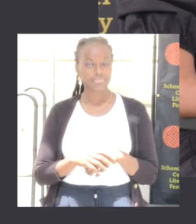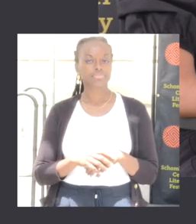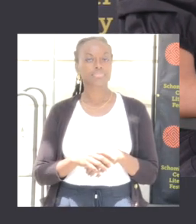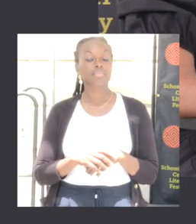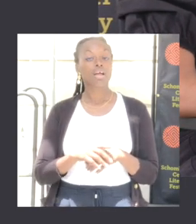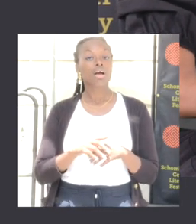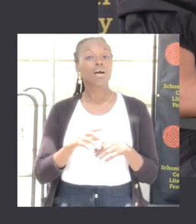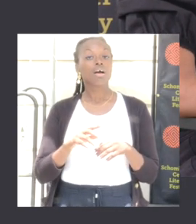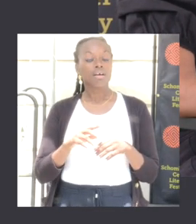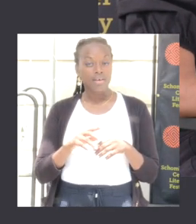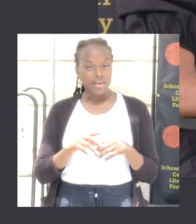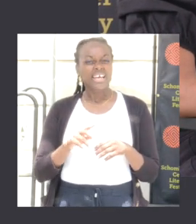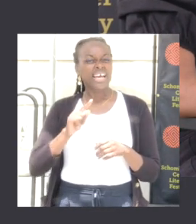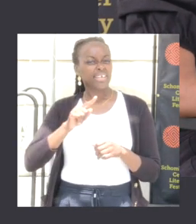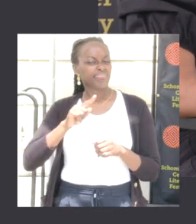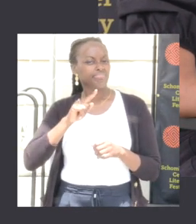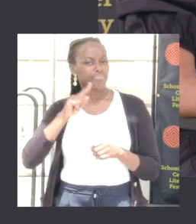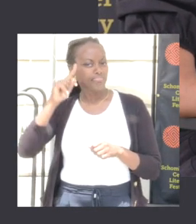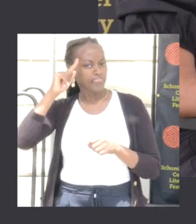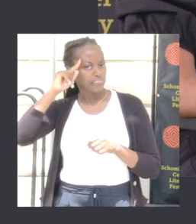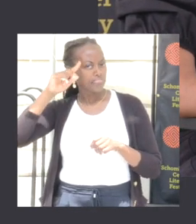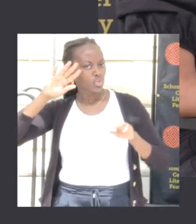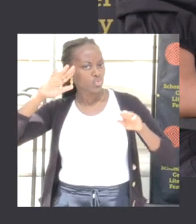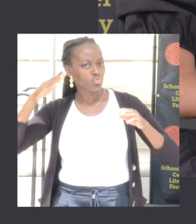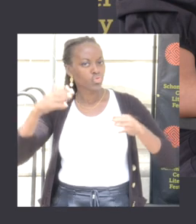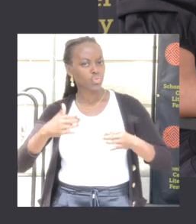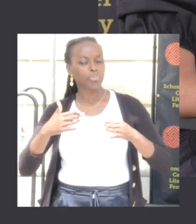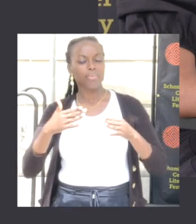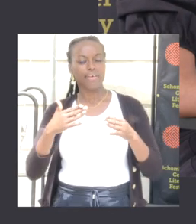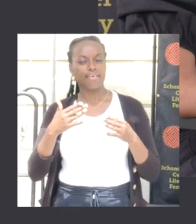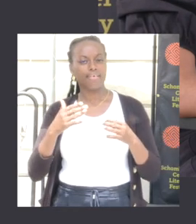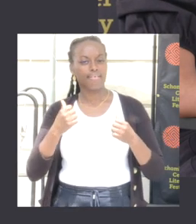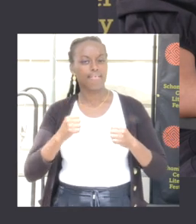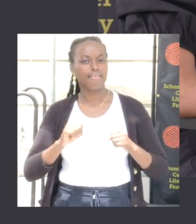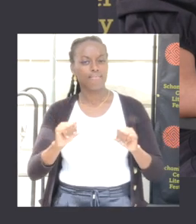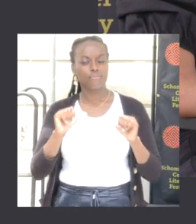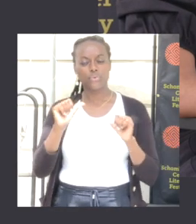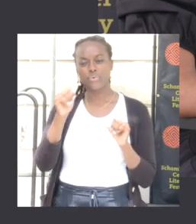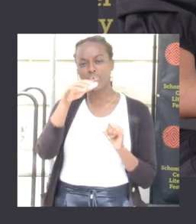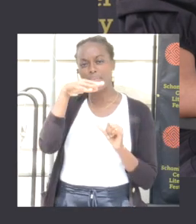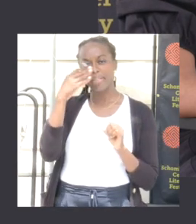on the part of black people to rediscover their shrines from the wreckage of history.